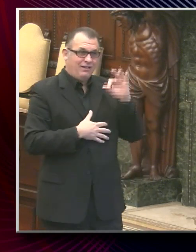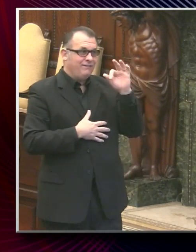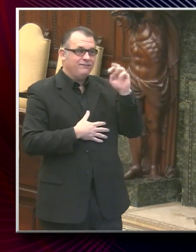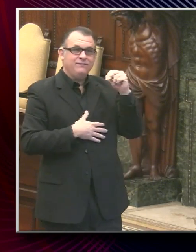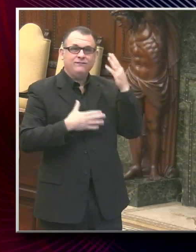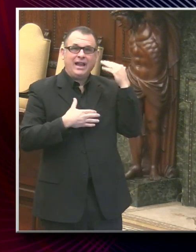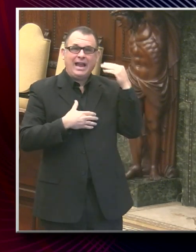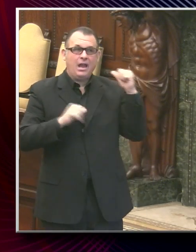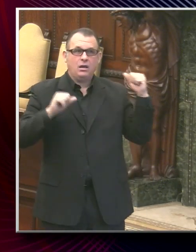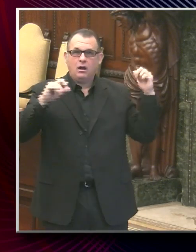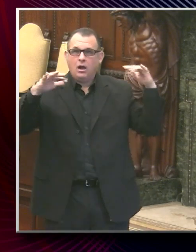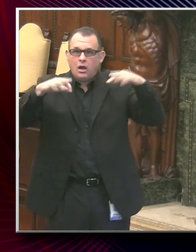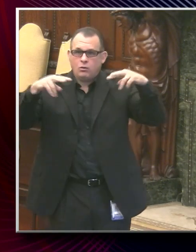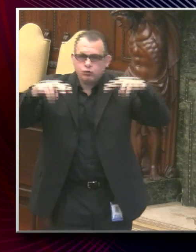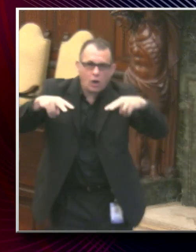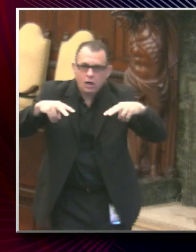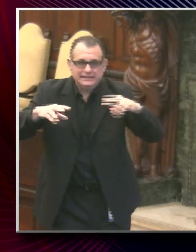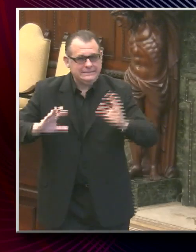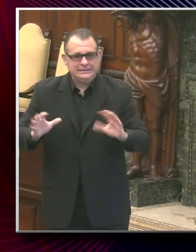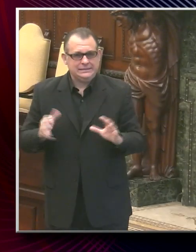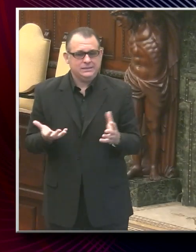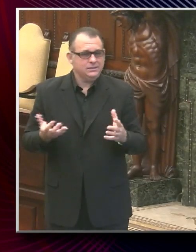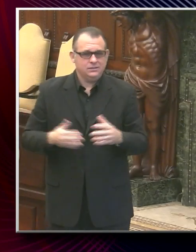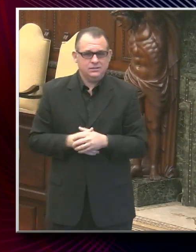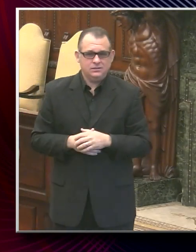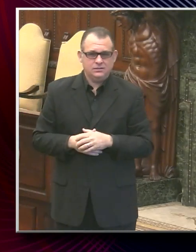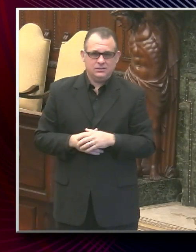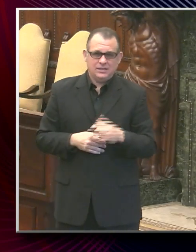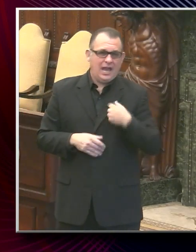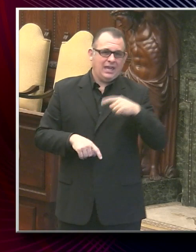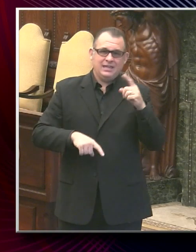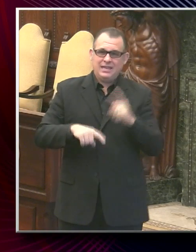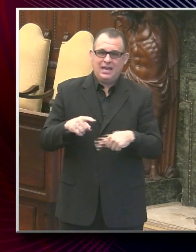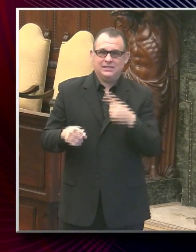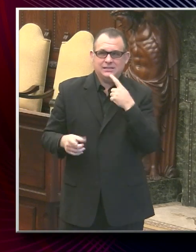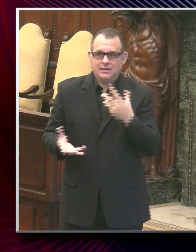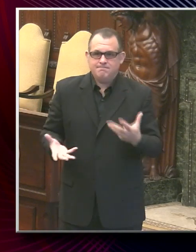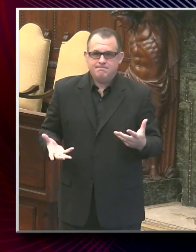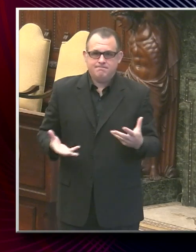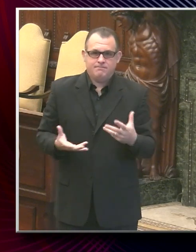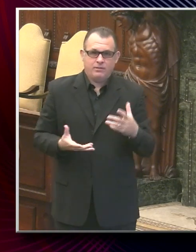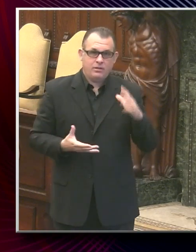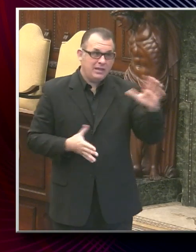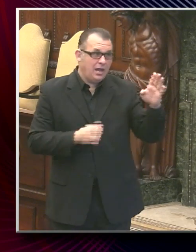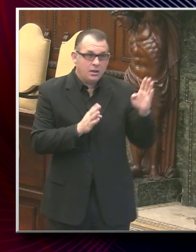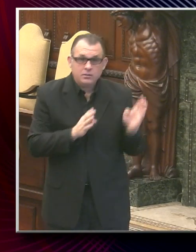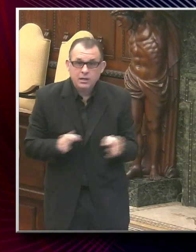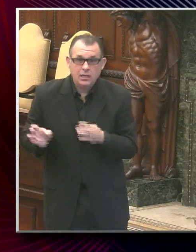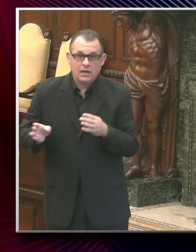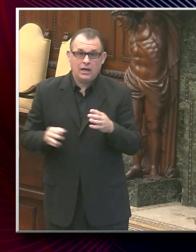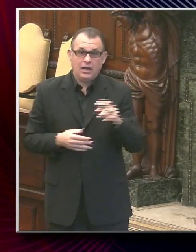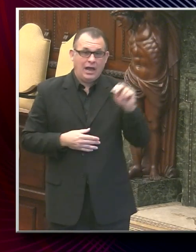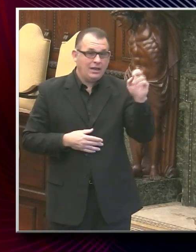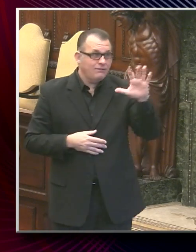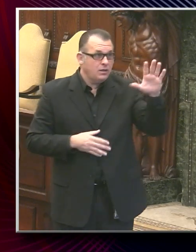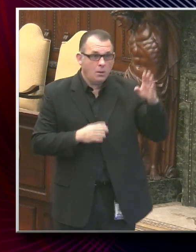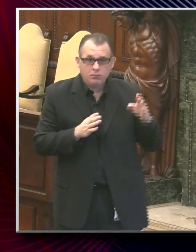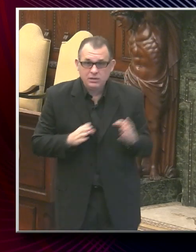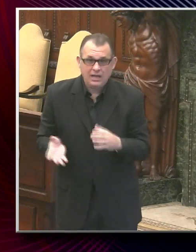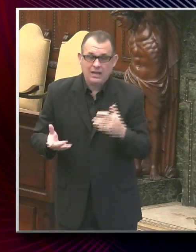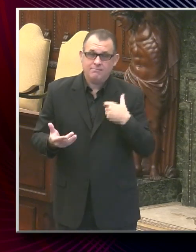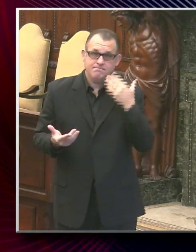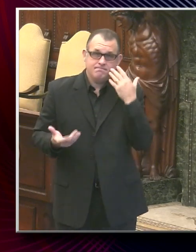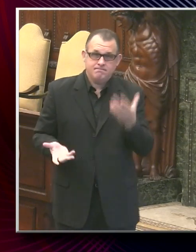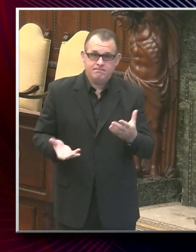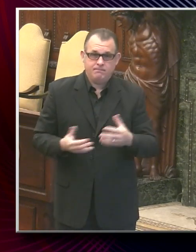safe to have a big crowd there. I can't say what the plans are for the league, but I think from a